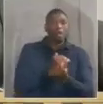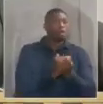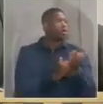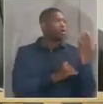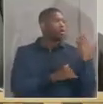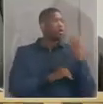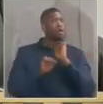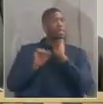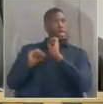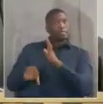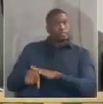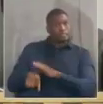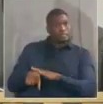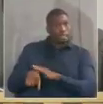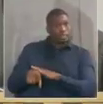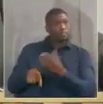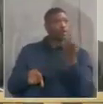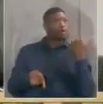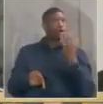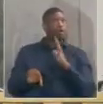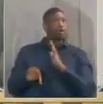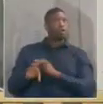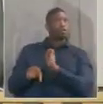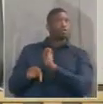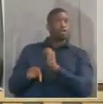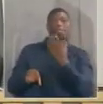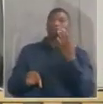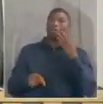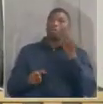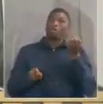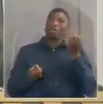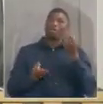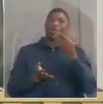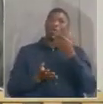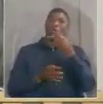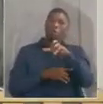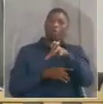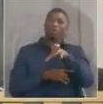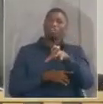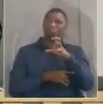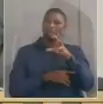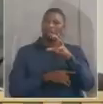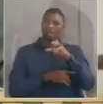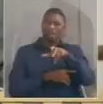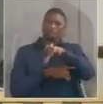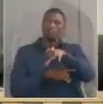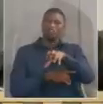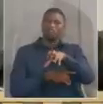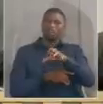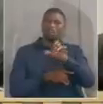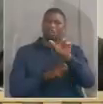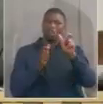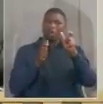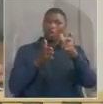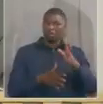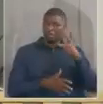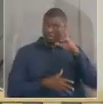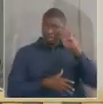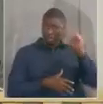I sure, during the testimony by the Provincial Commissioner, Lieutenant General Mkhwanazi, when he highlighted